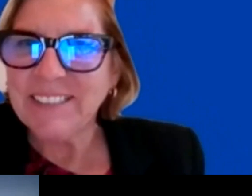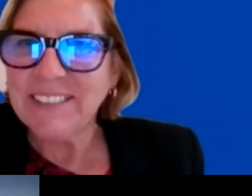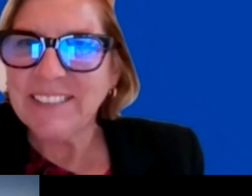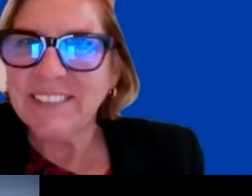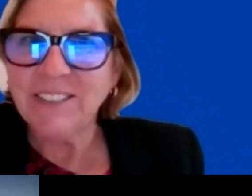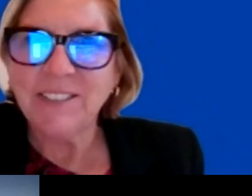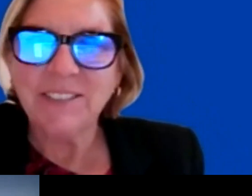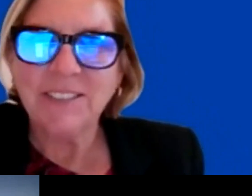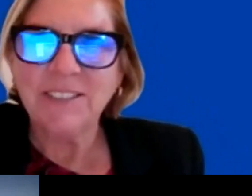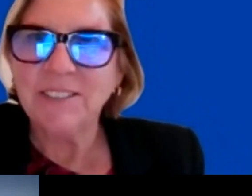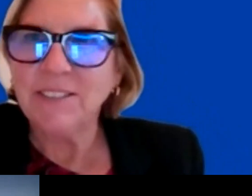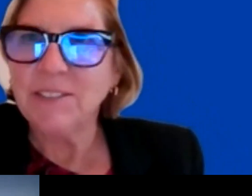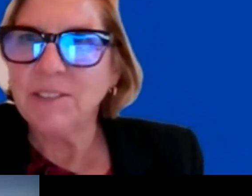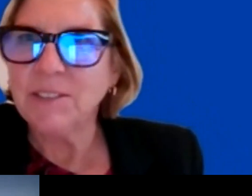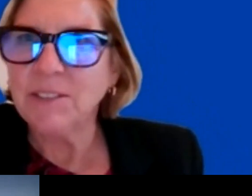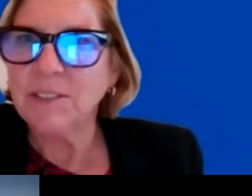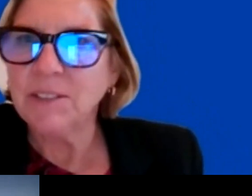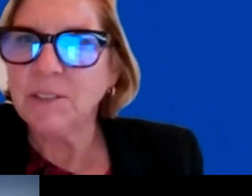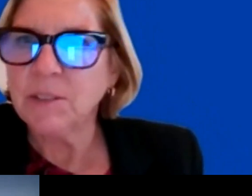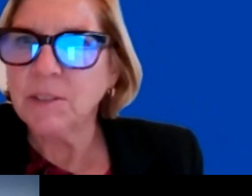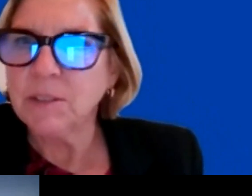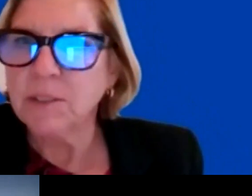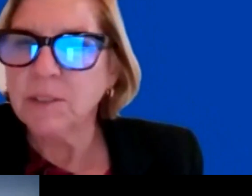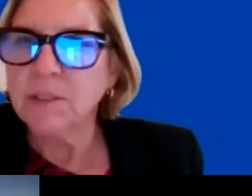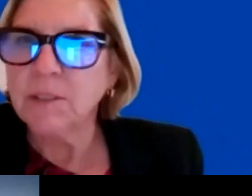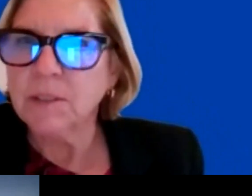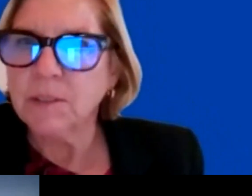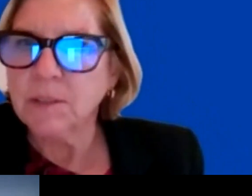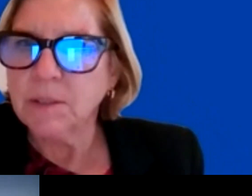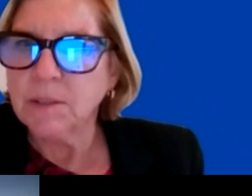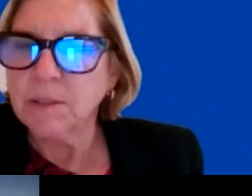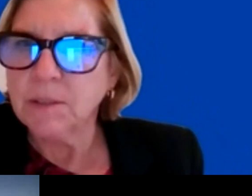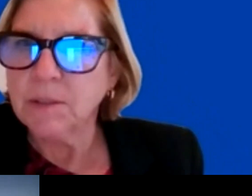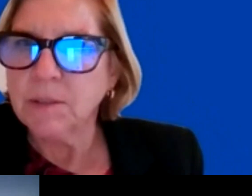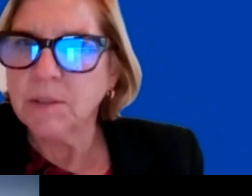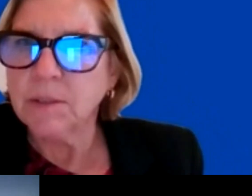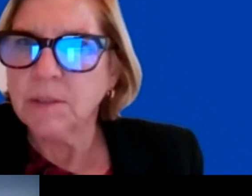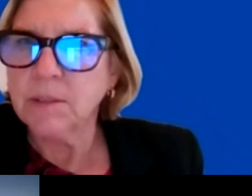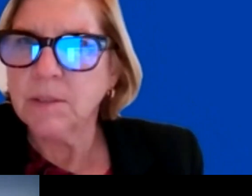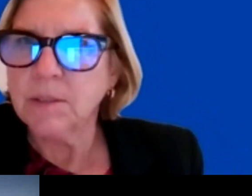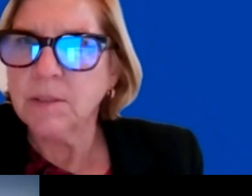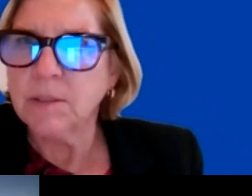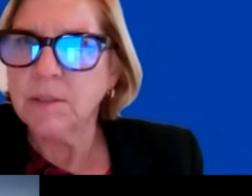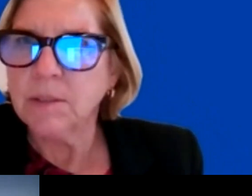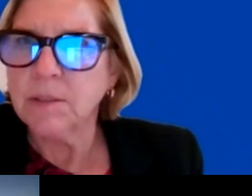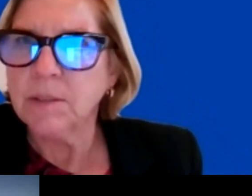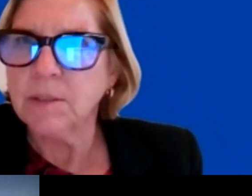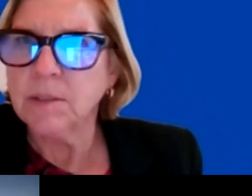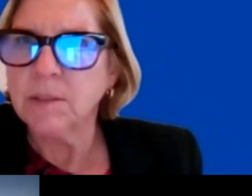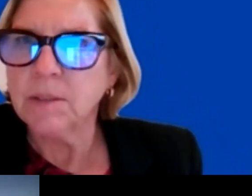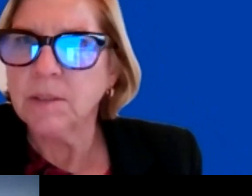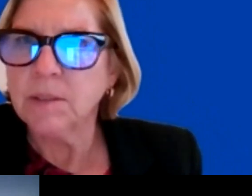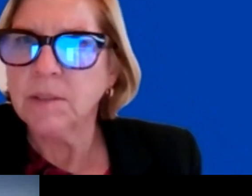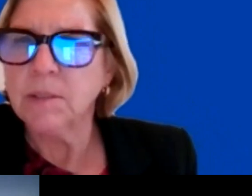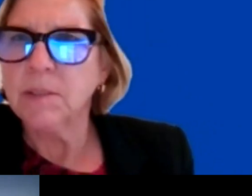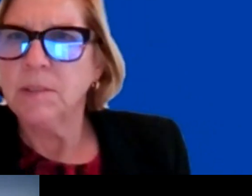Okay, thank you. Maybe that could be followed up on at least. Yeah, I think I don't see Alexis